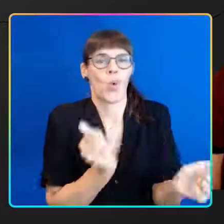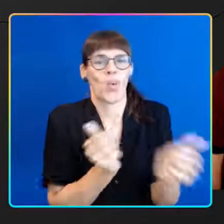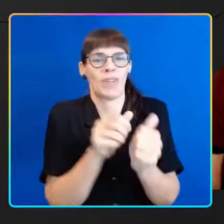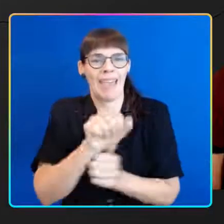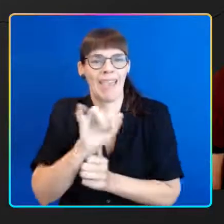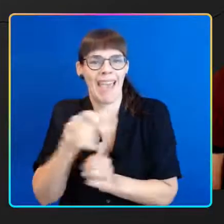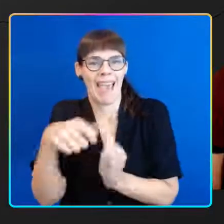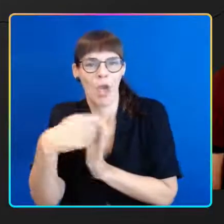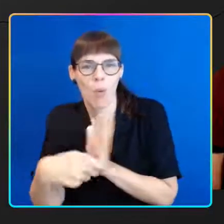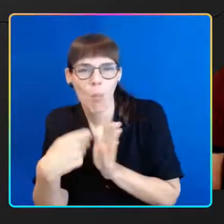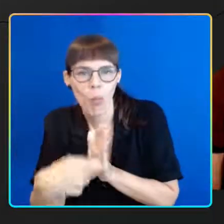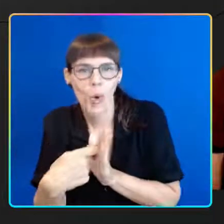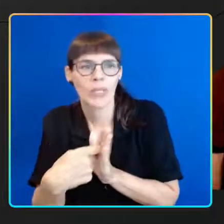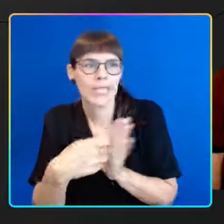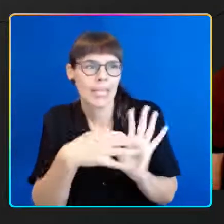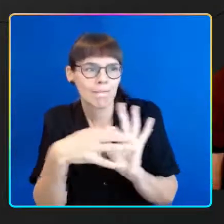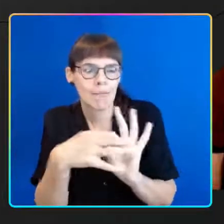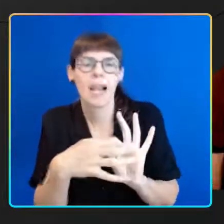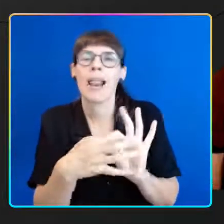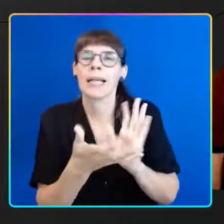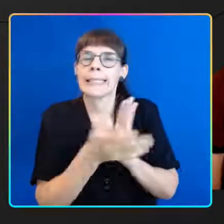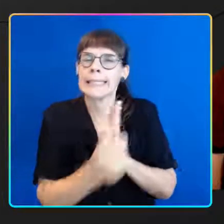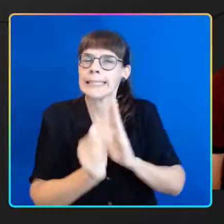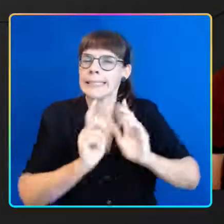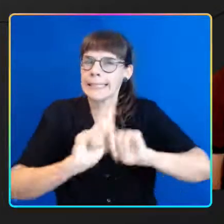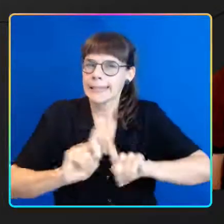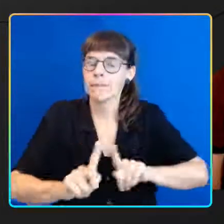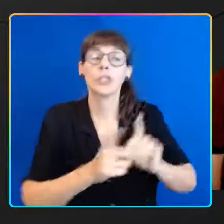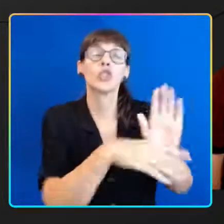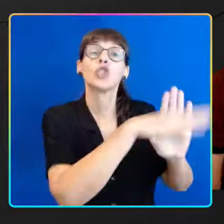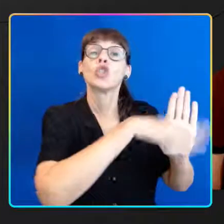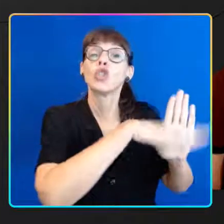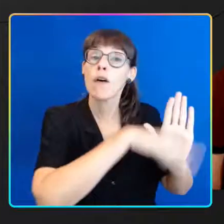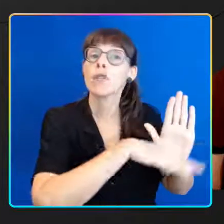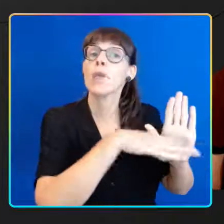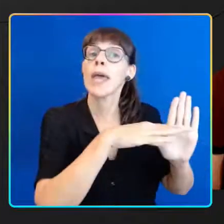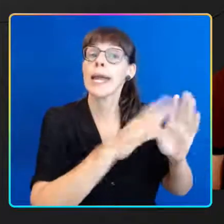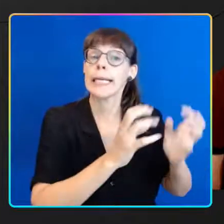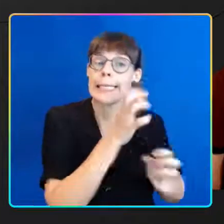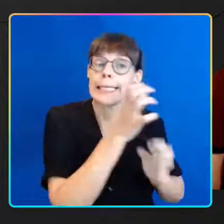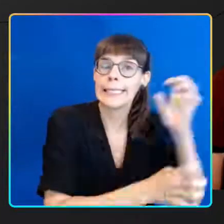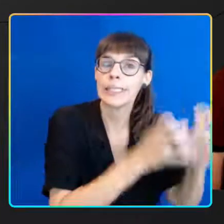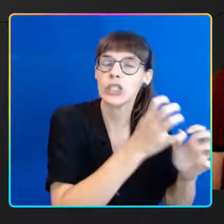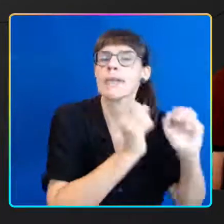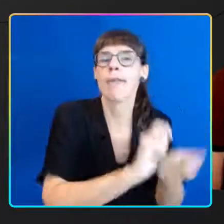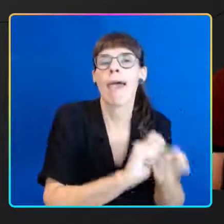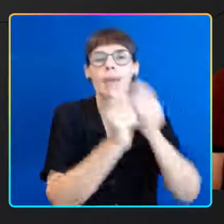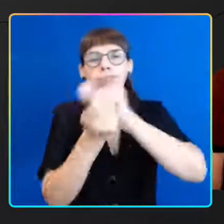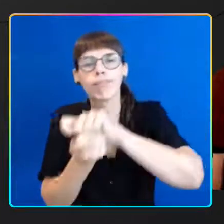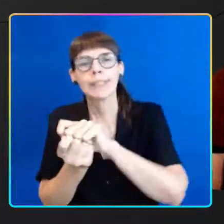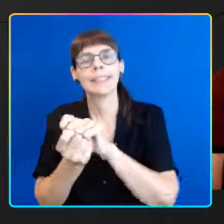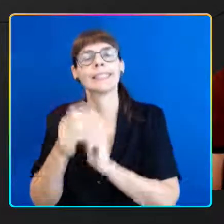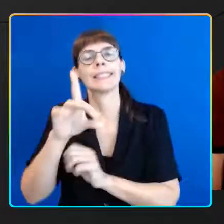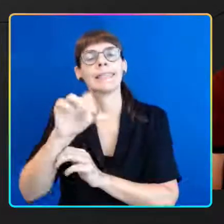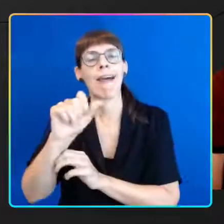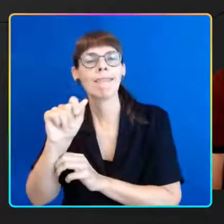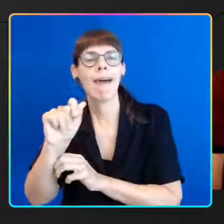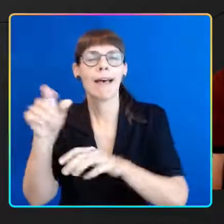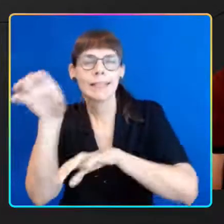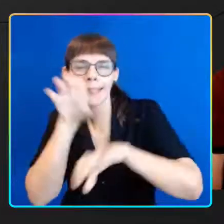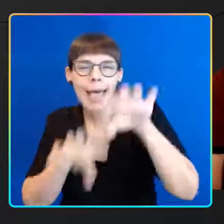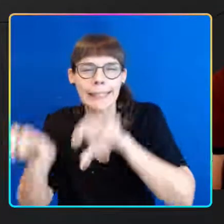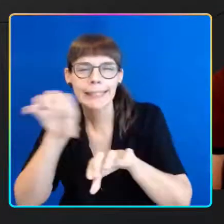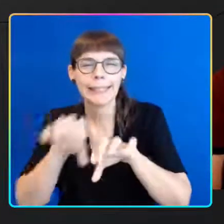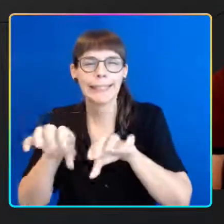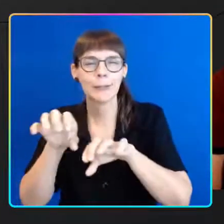skill set. So you can, from software engineering background, you can become a data scientist, you can become an ML engineer or